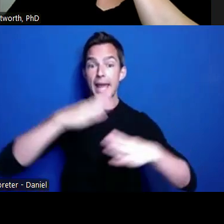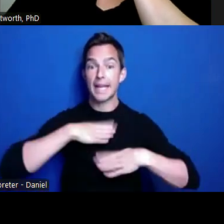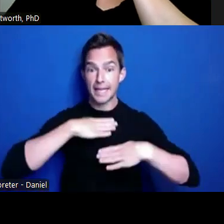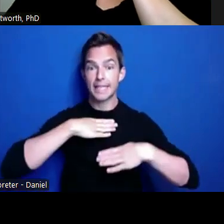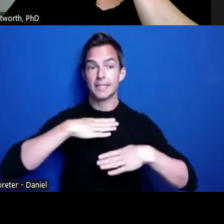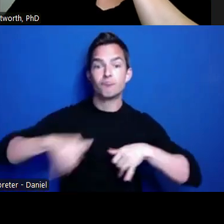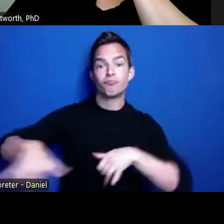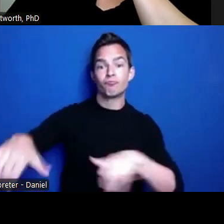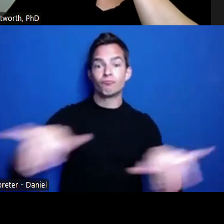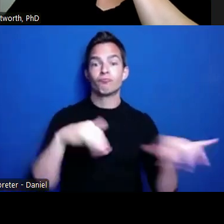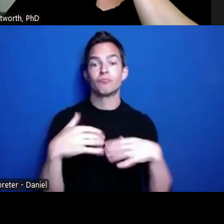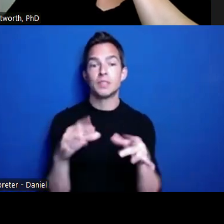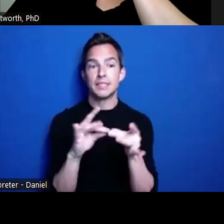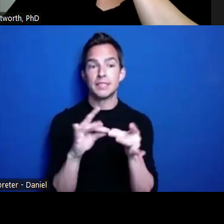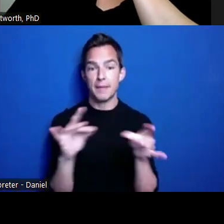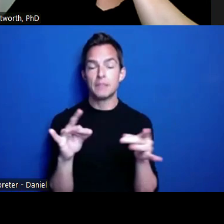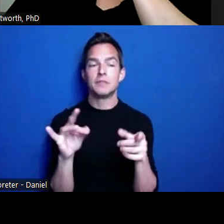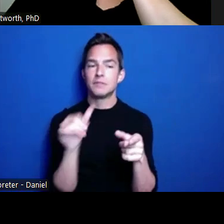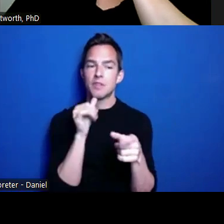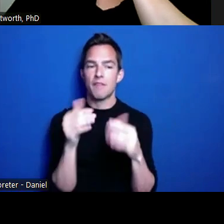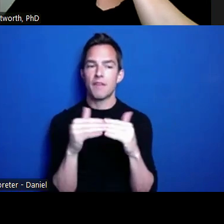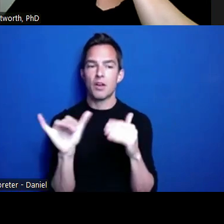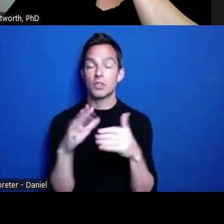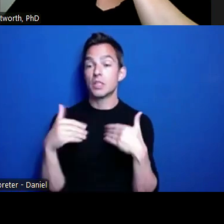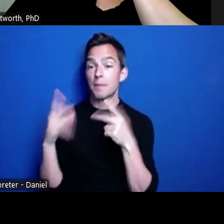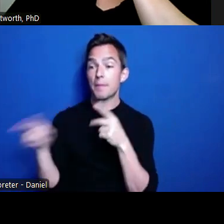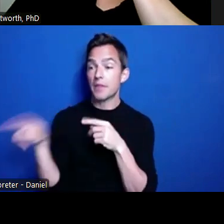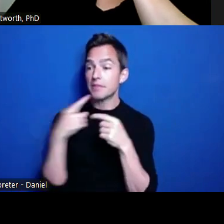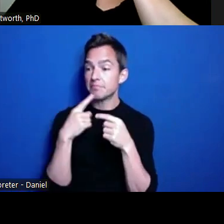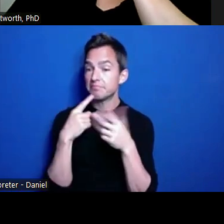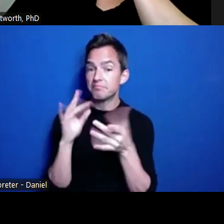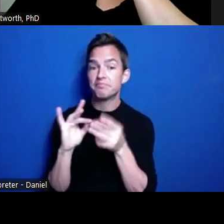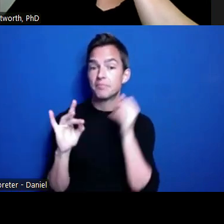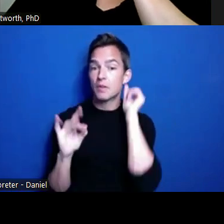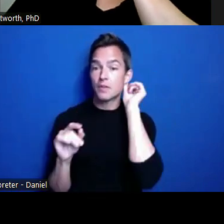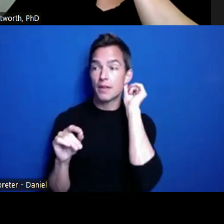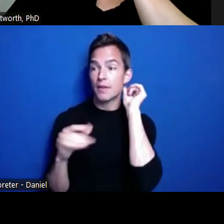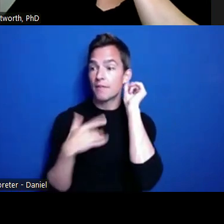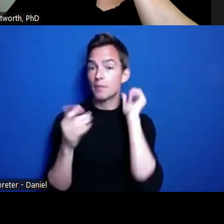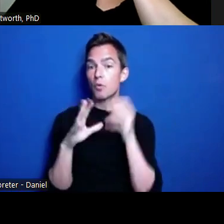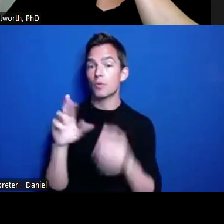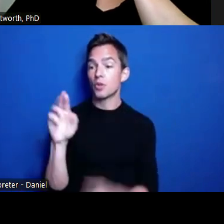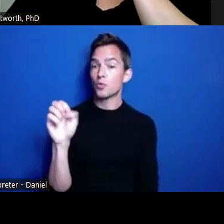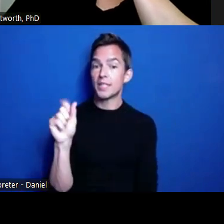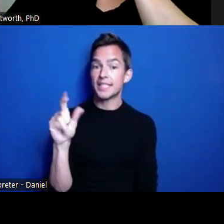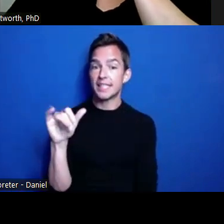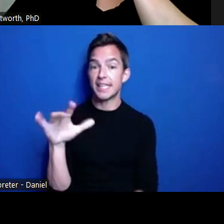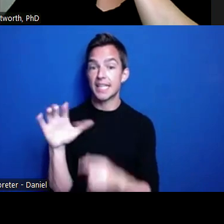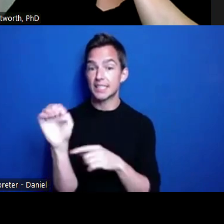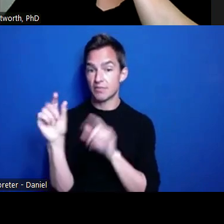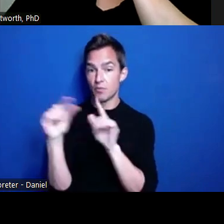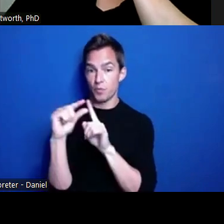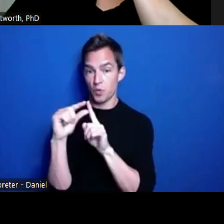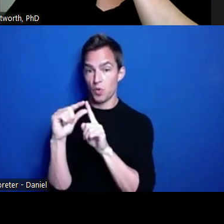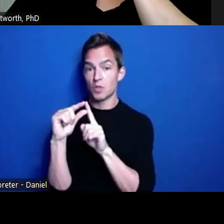either, because we hear from young people that they resonate more with resilience, and